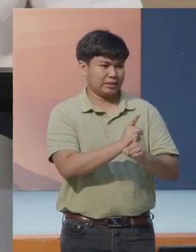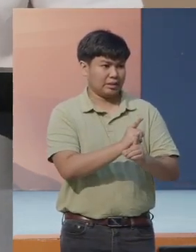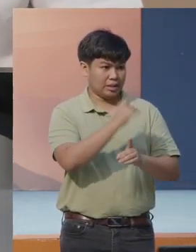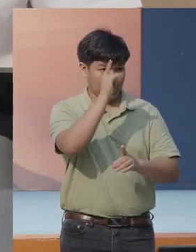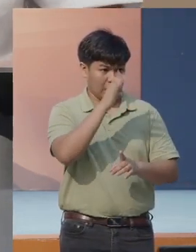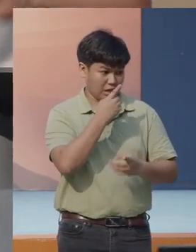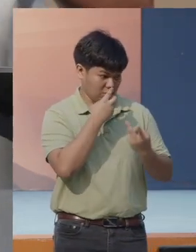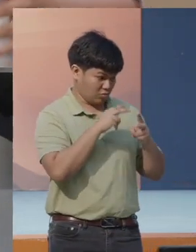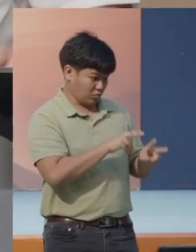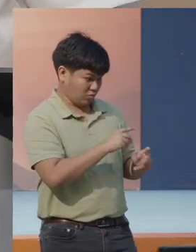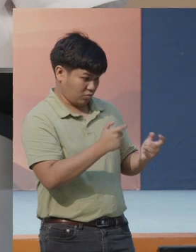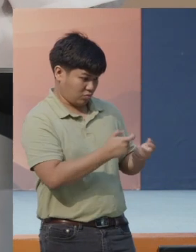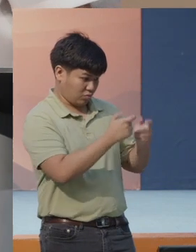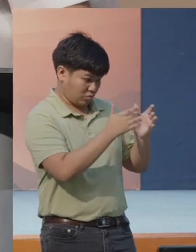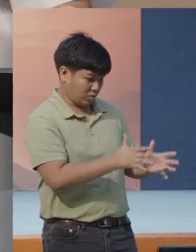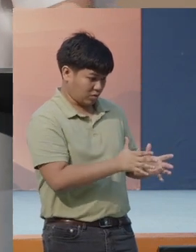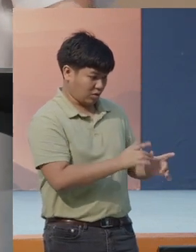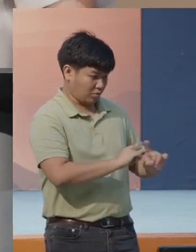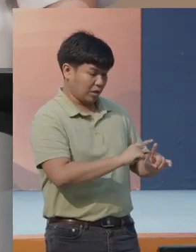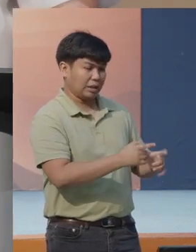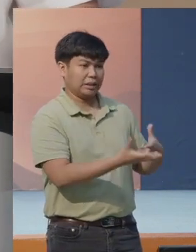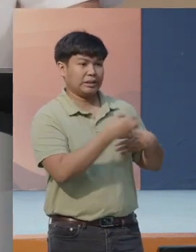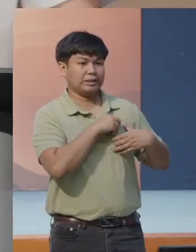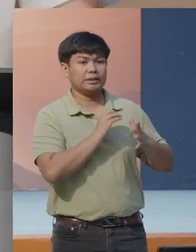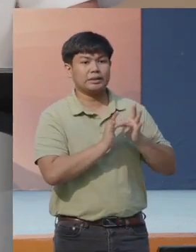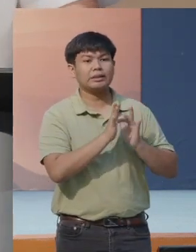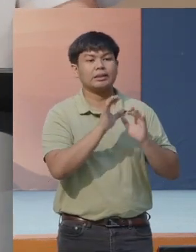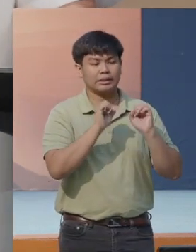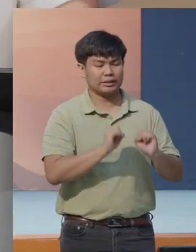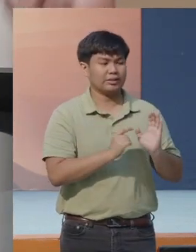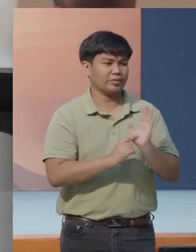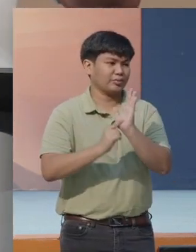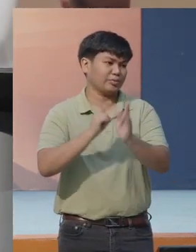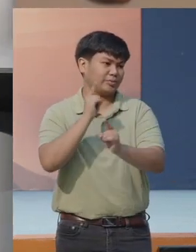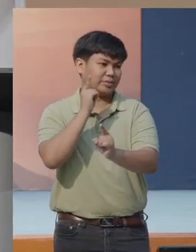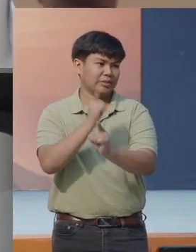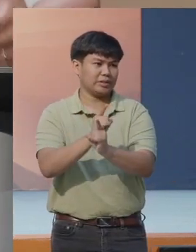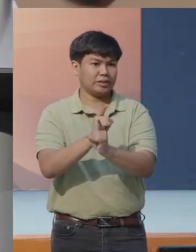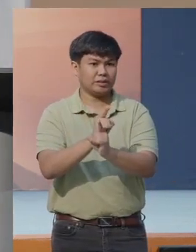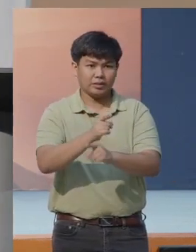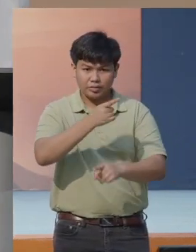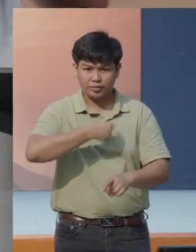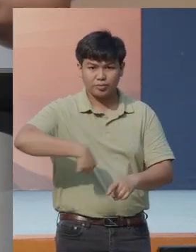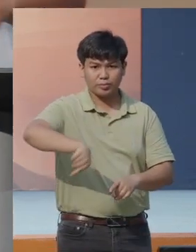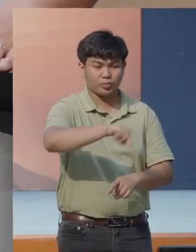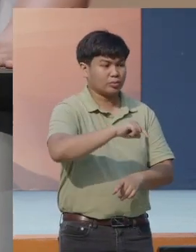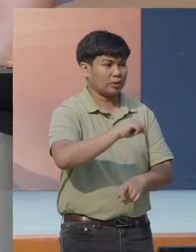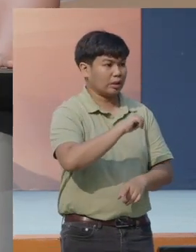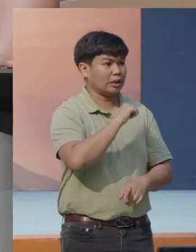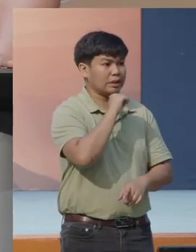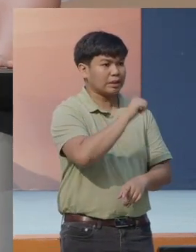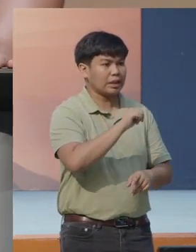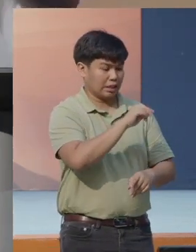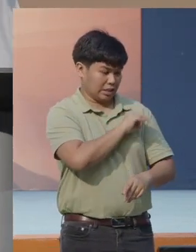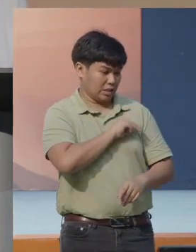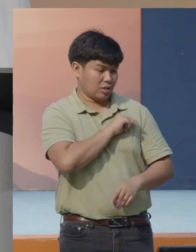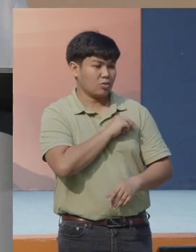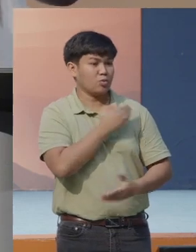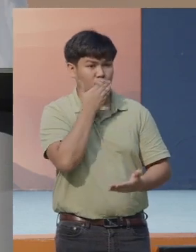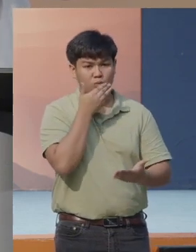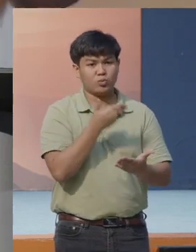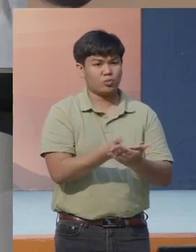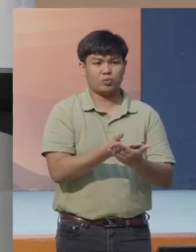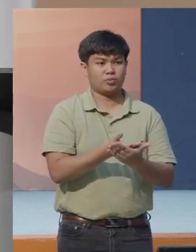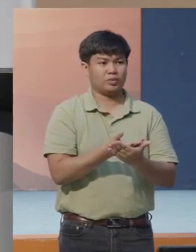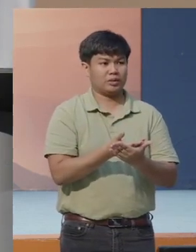God. Bakit? Lahat po tayo dito ay hindi natural na mabait. Whether